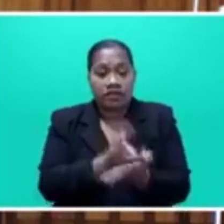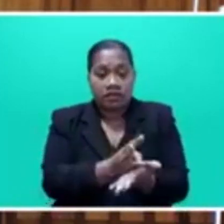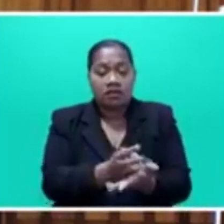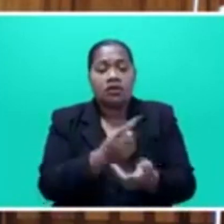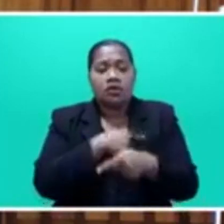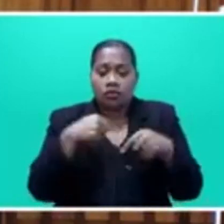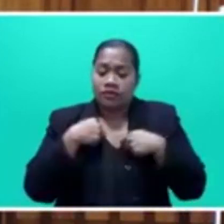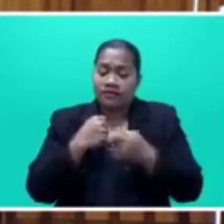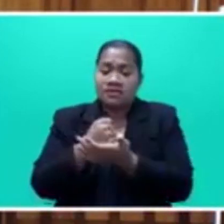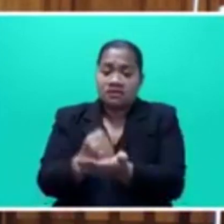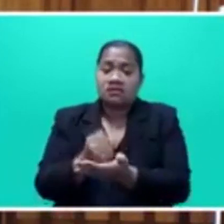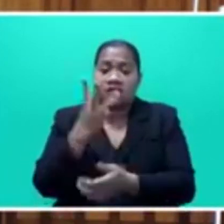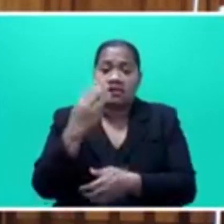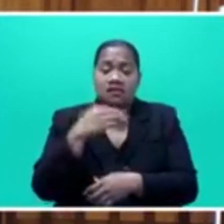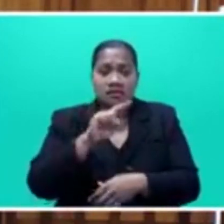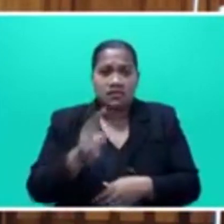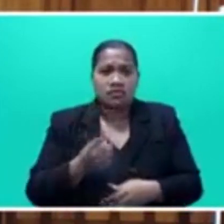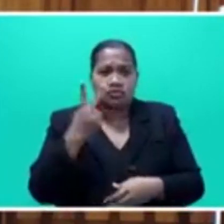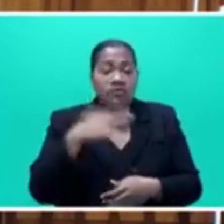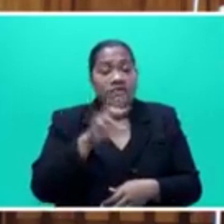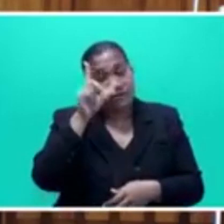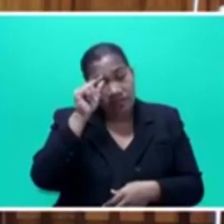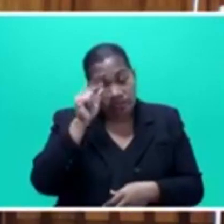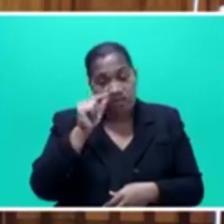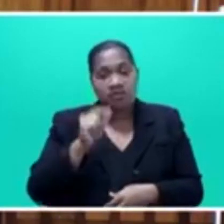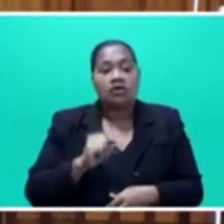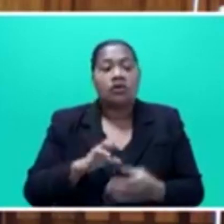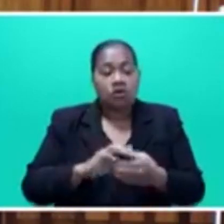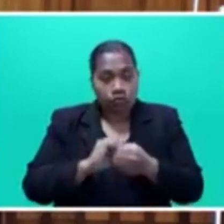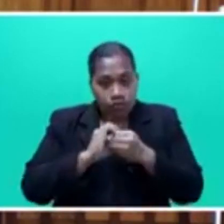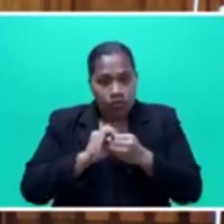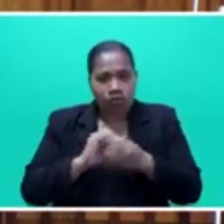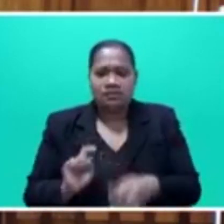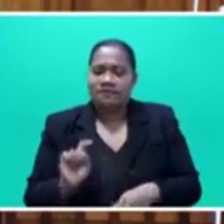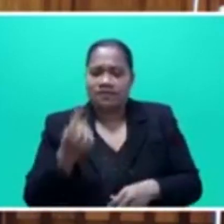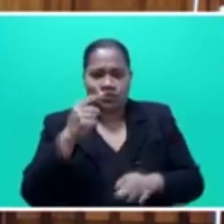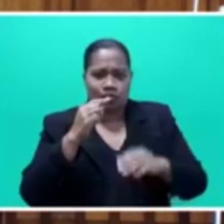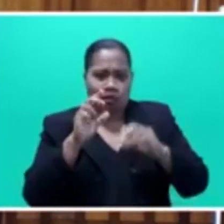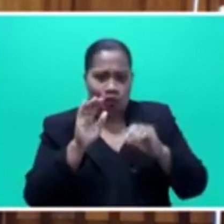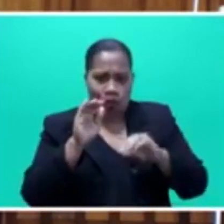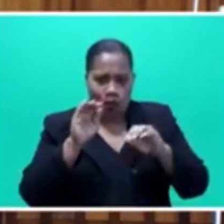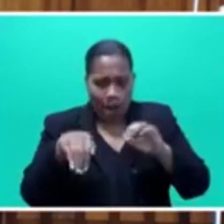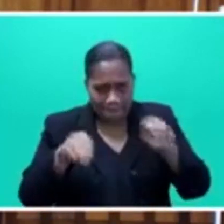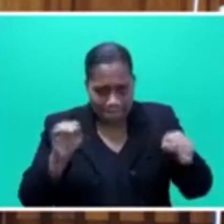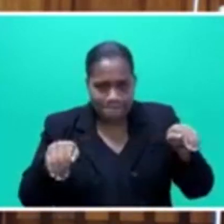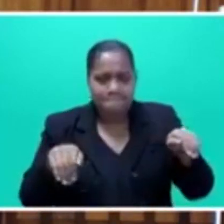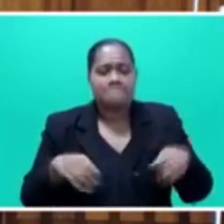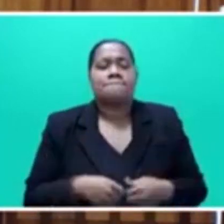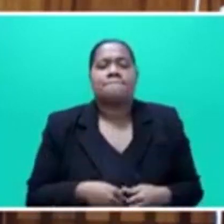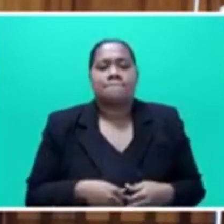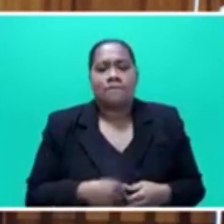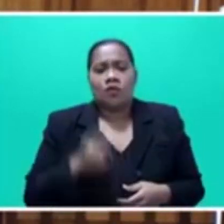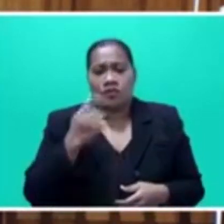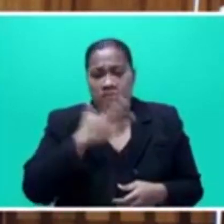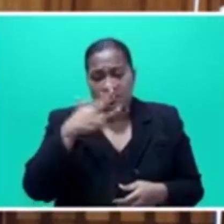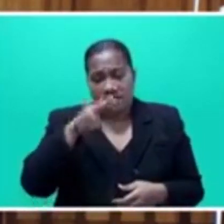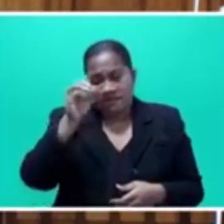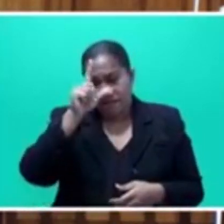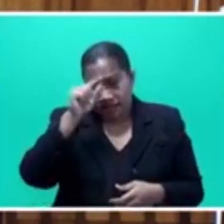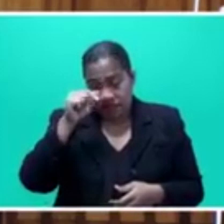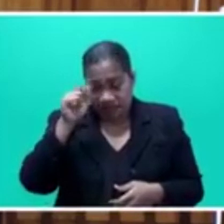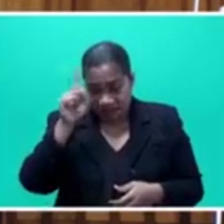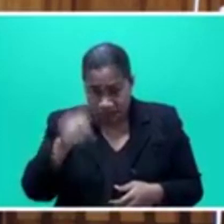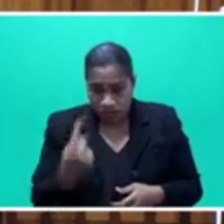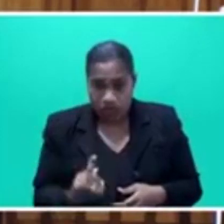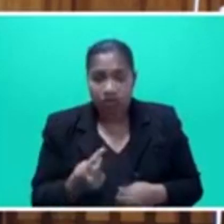assisted 3,200 Fijians to own their first homes, Mr. Speaker, sir. 190 Fijians in this financial year alone,